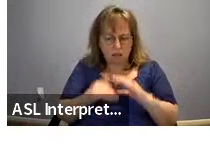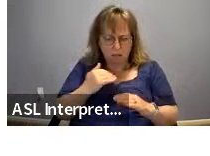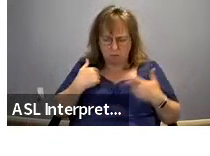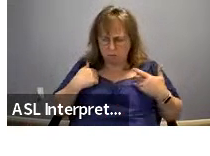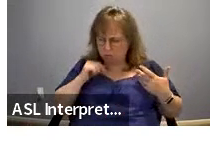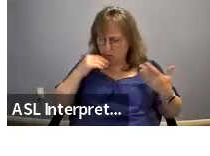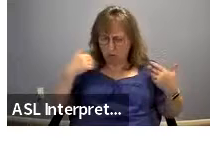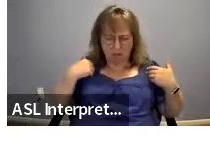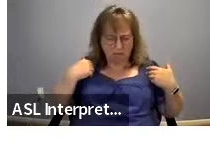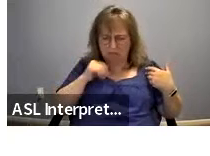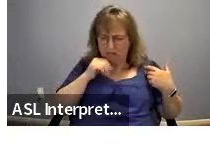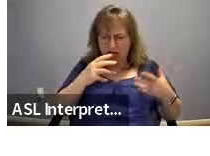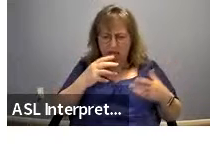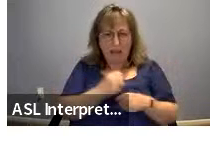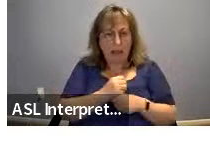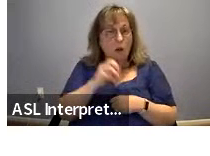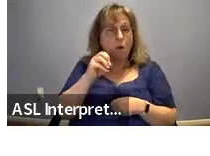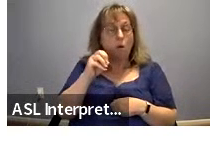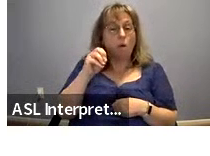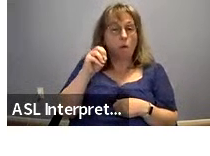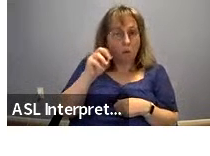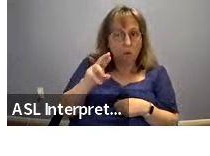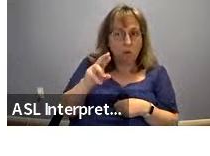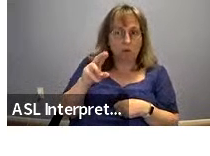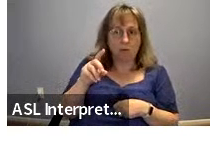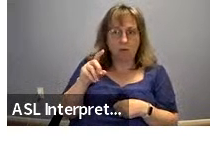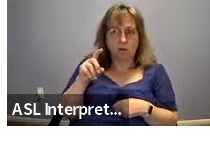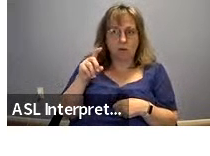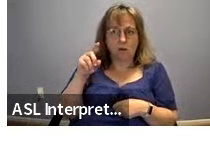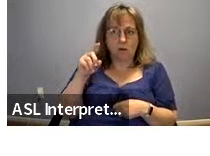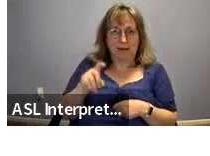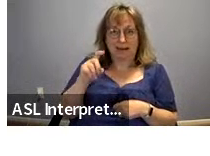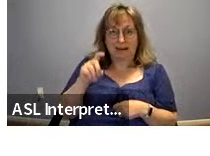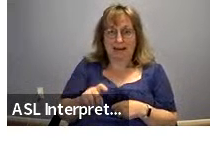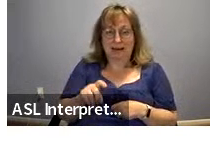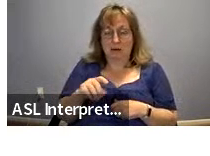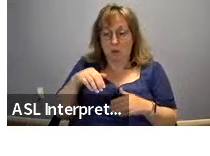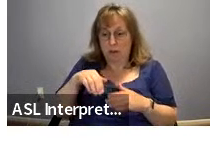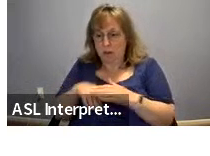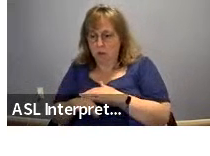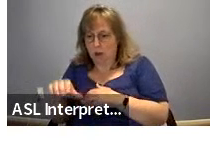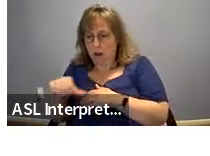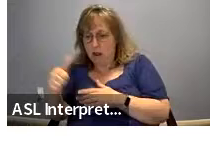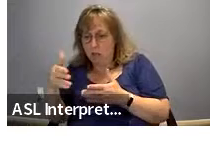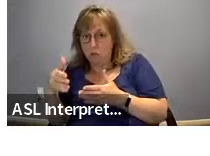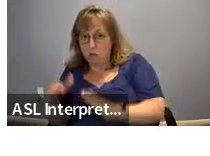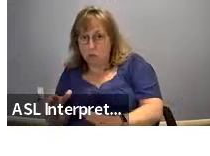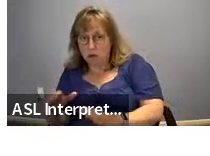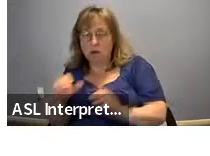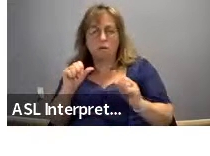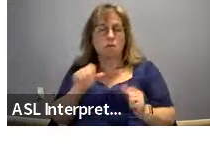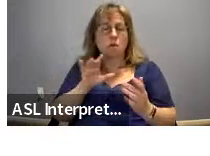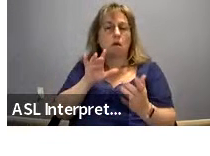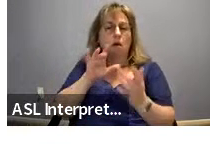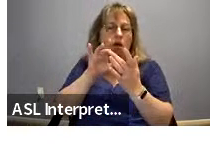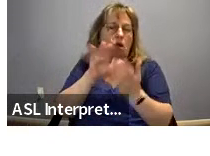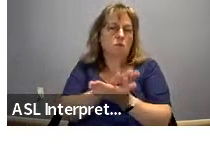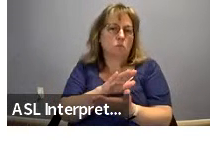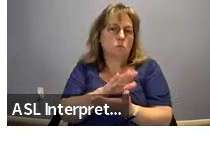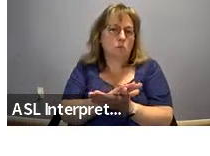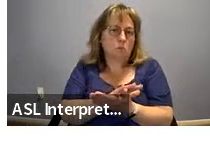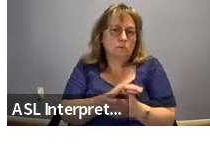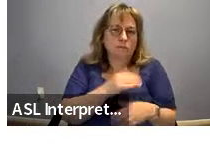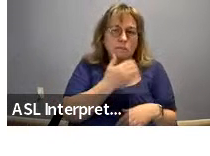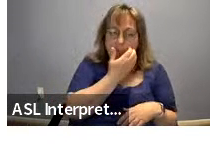just, you need to be able to get access to it through an alternative means, then you would contact your school, your student's